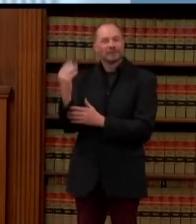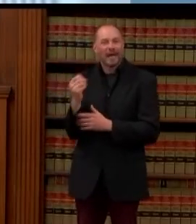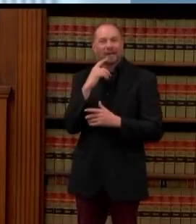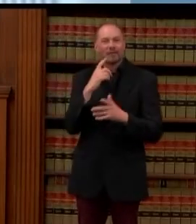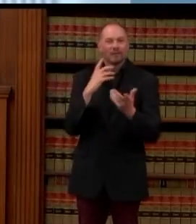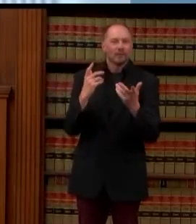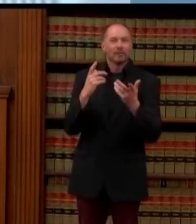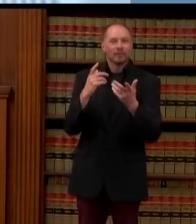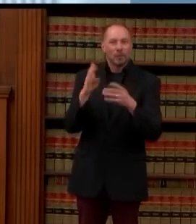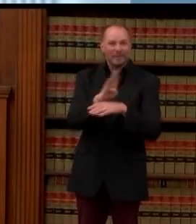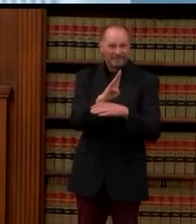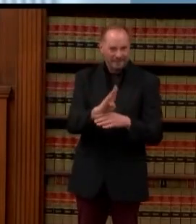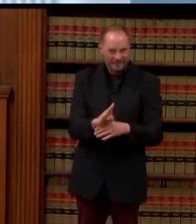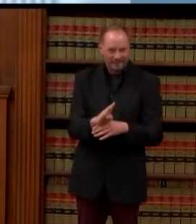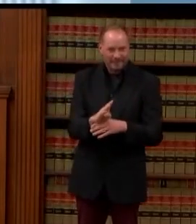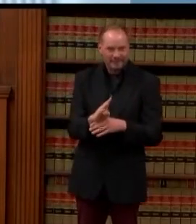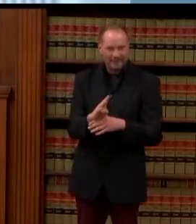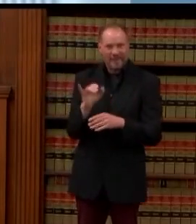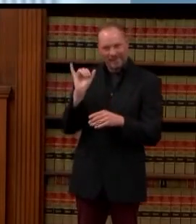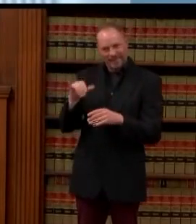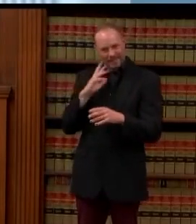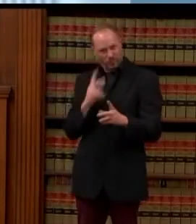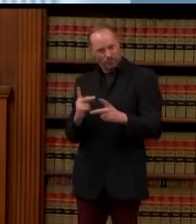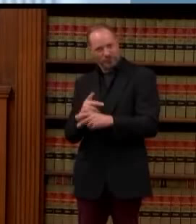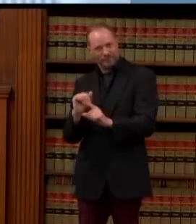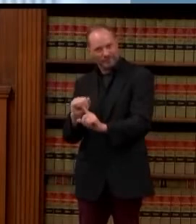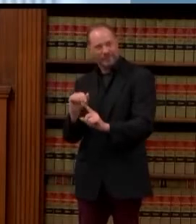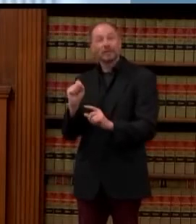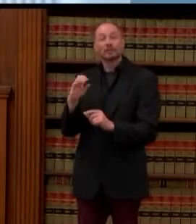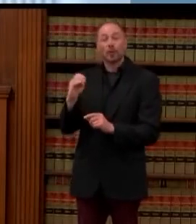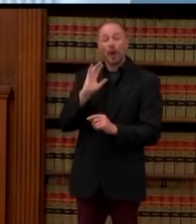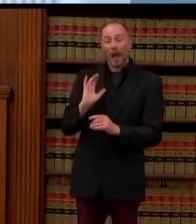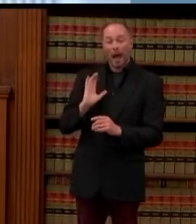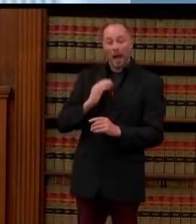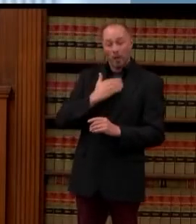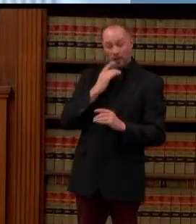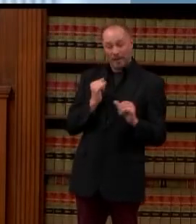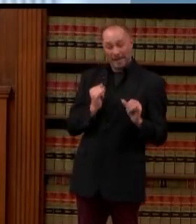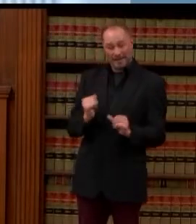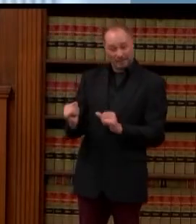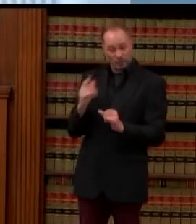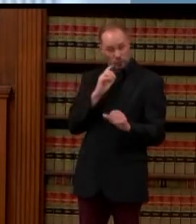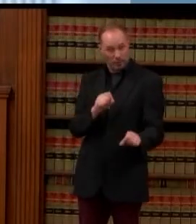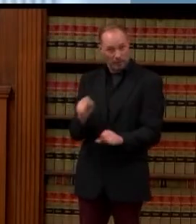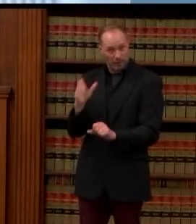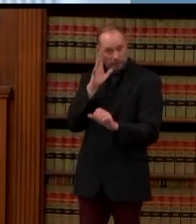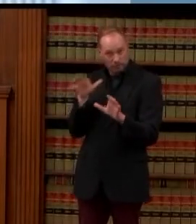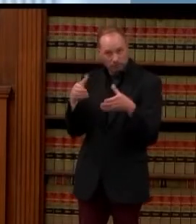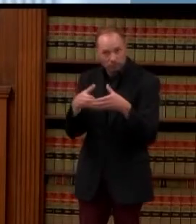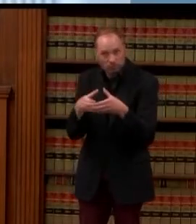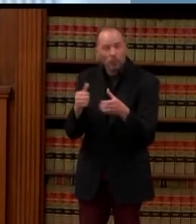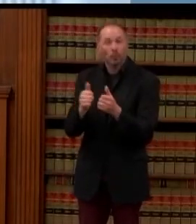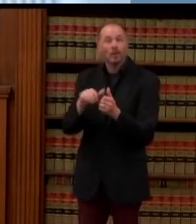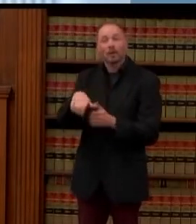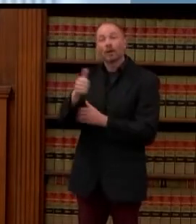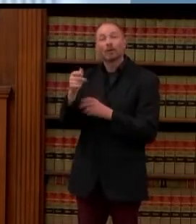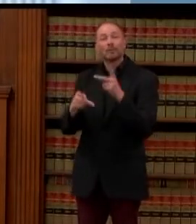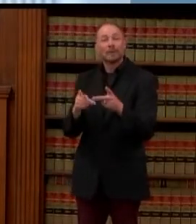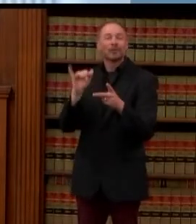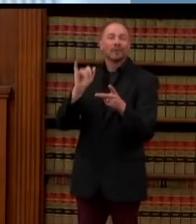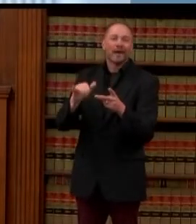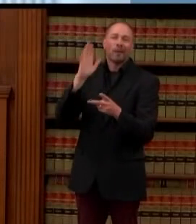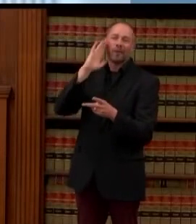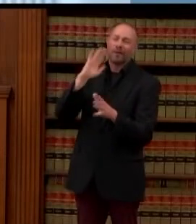favorite local businesses and our individual ability to be together with others that suffer